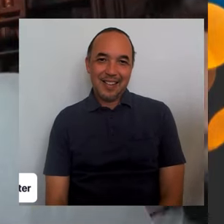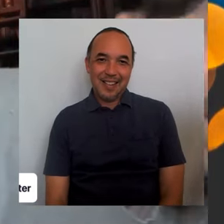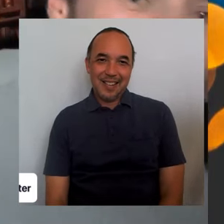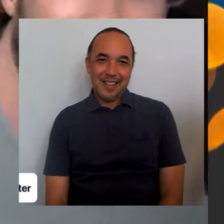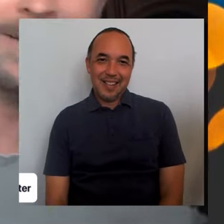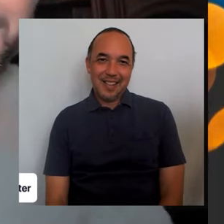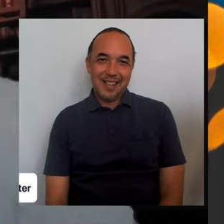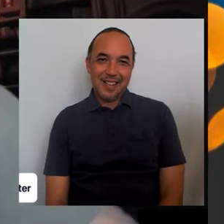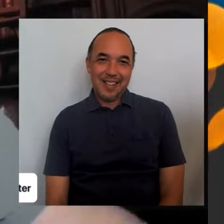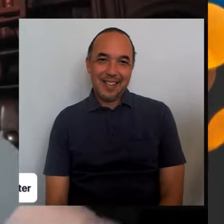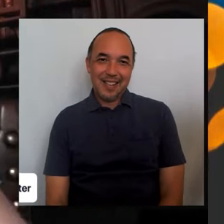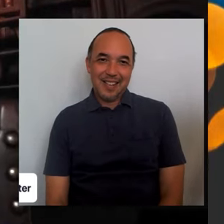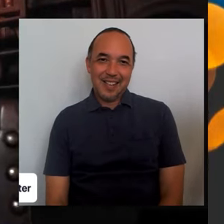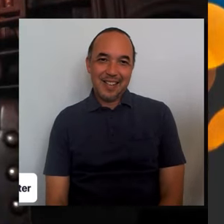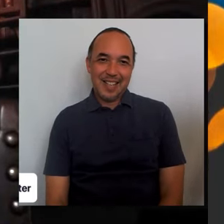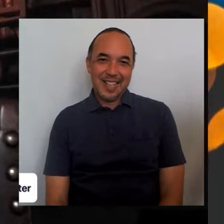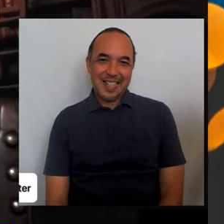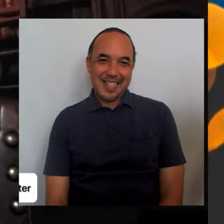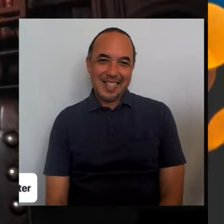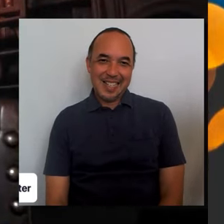go. No.